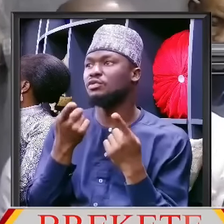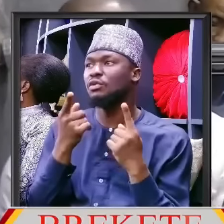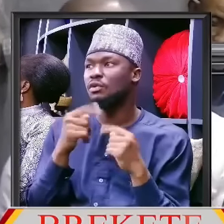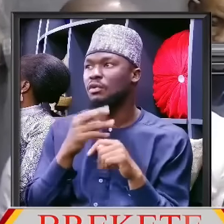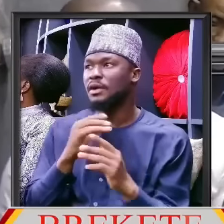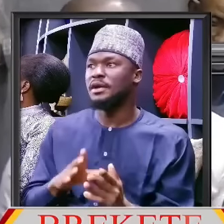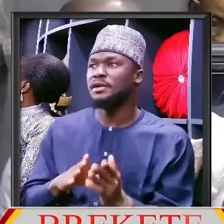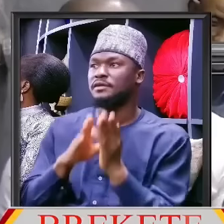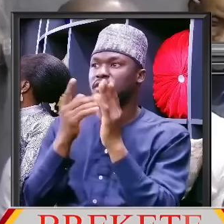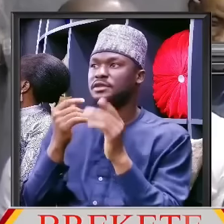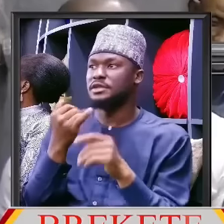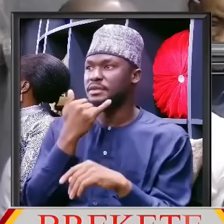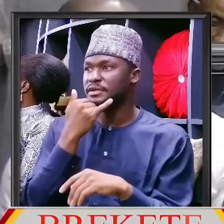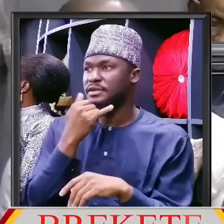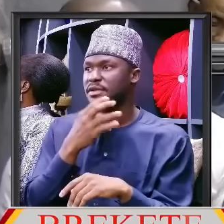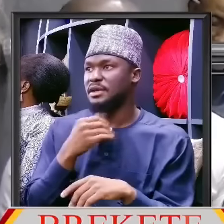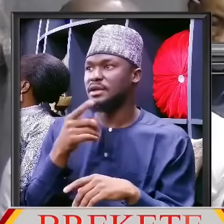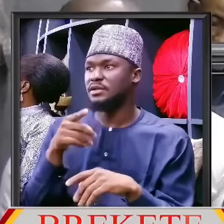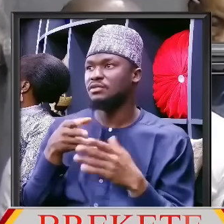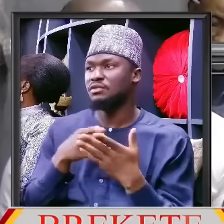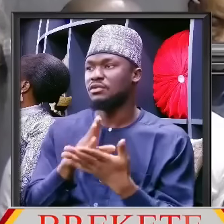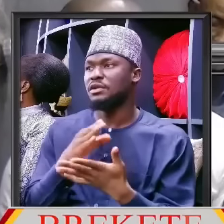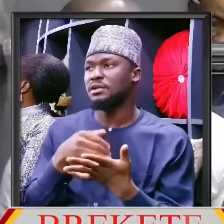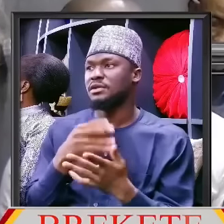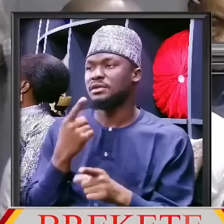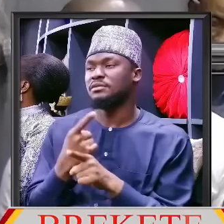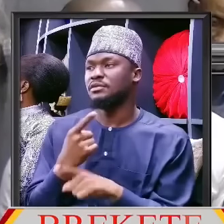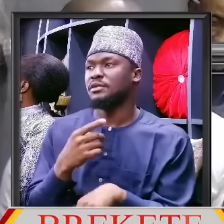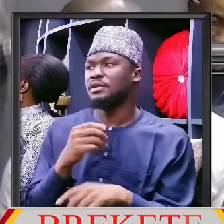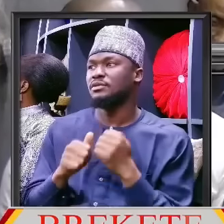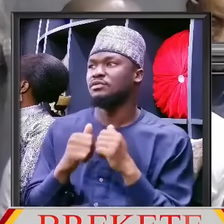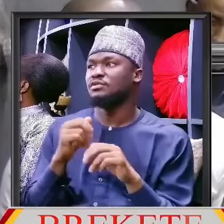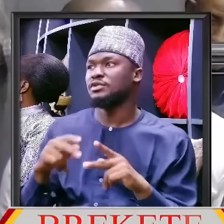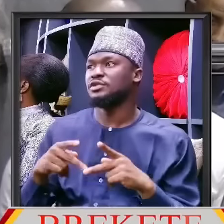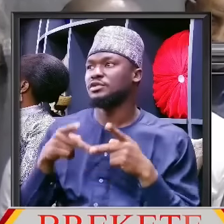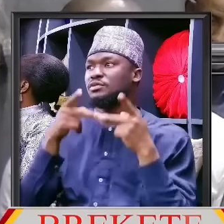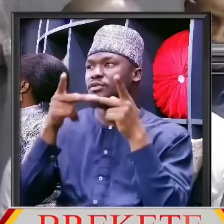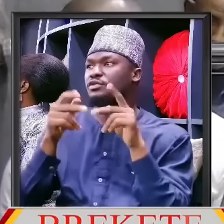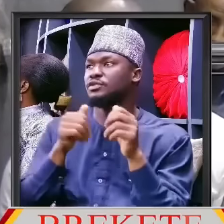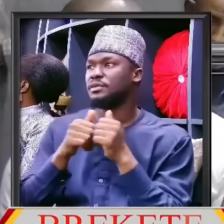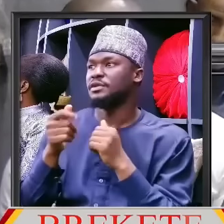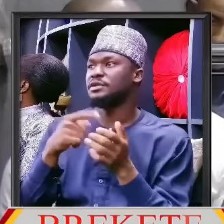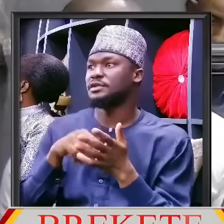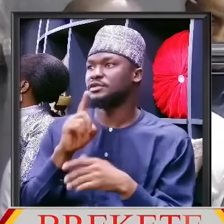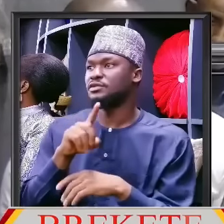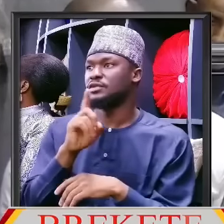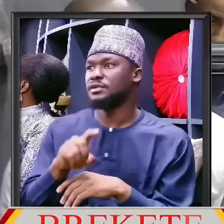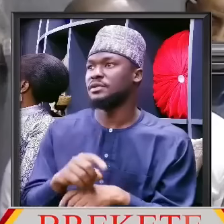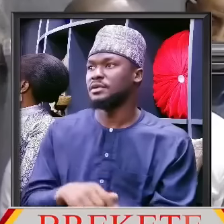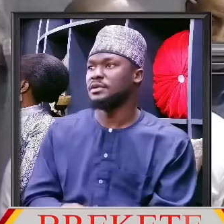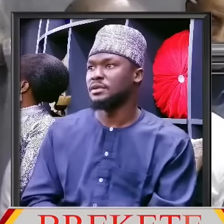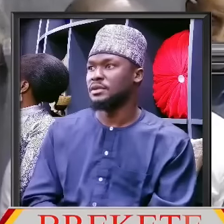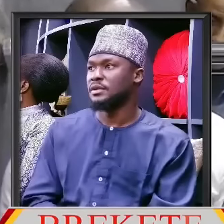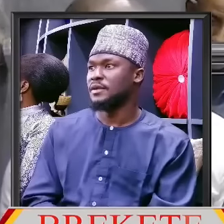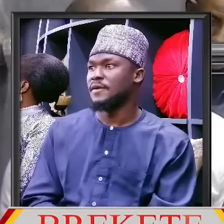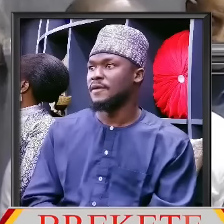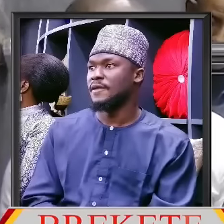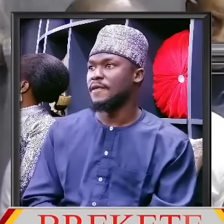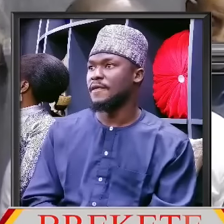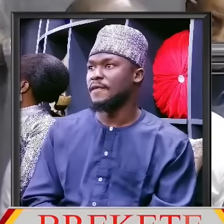you faced the mistake head on and you corrected it. Which promotion pass that one? Okay, my president, we don't deal